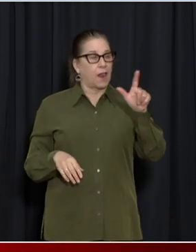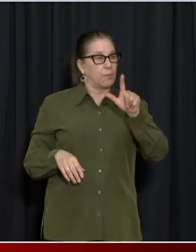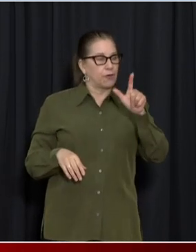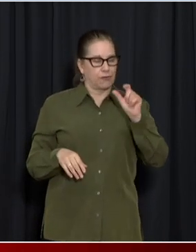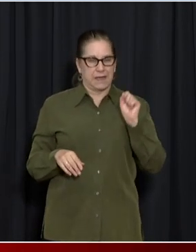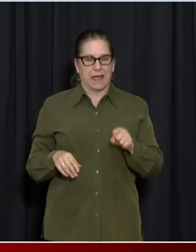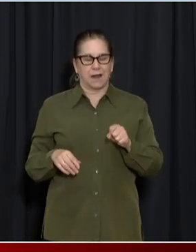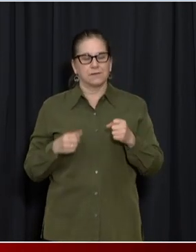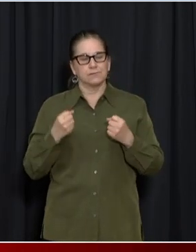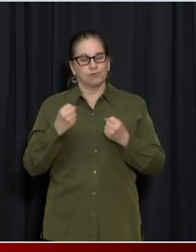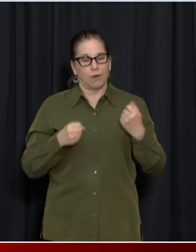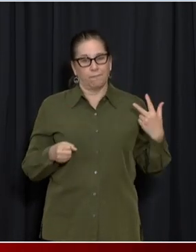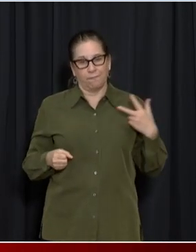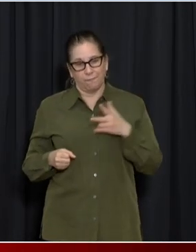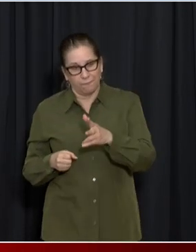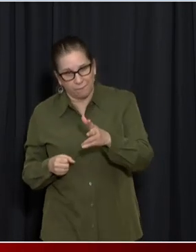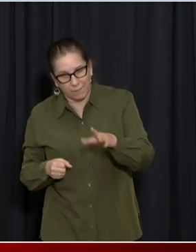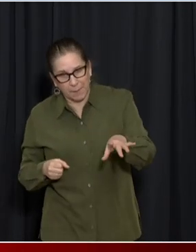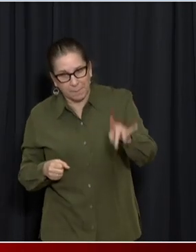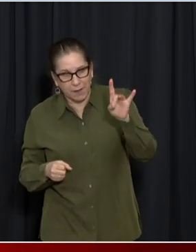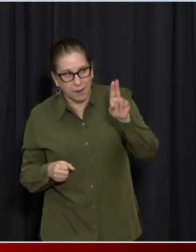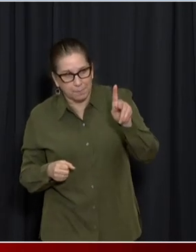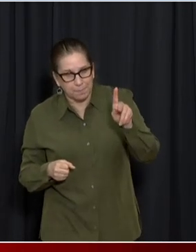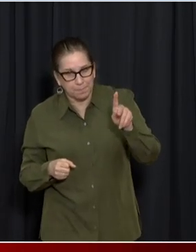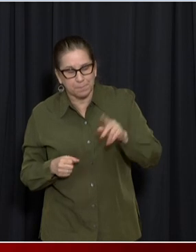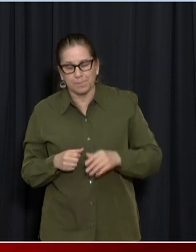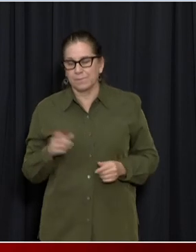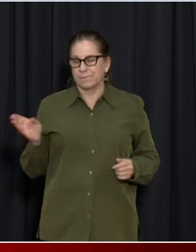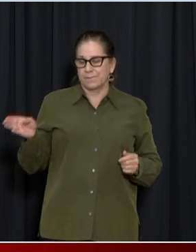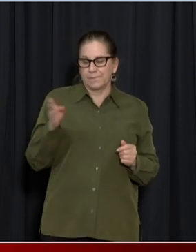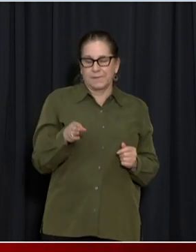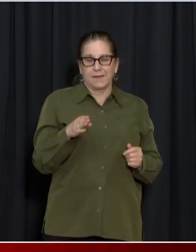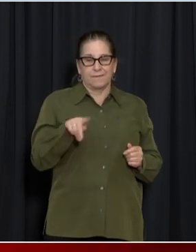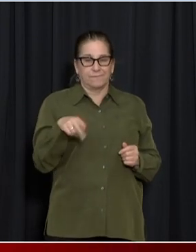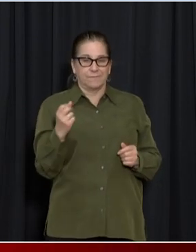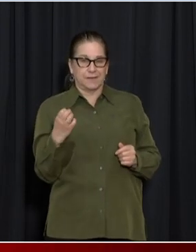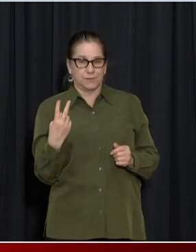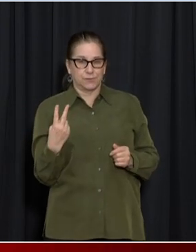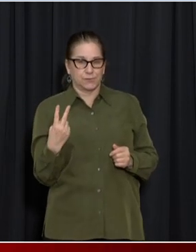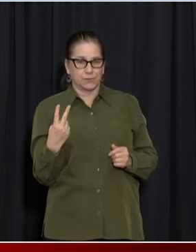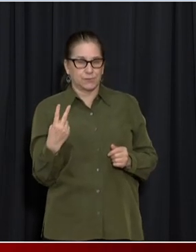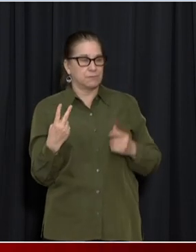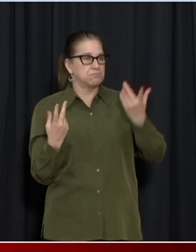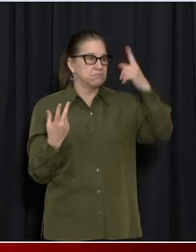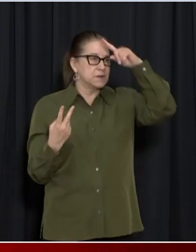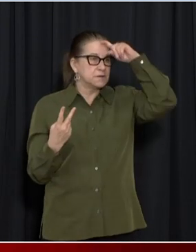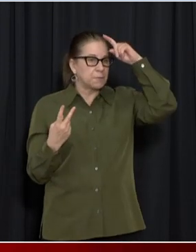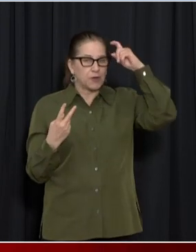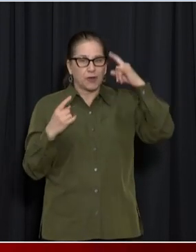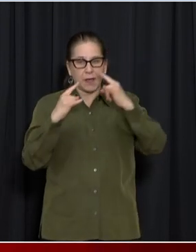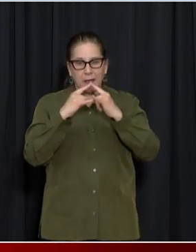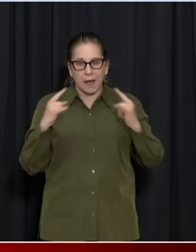summer camp and museums, are recommended to begin functioning with strict capacity restrictions, which could be relaxed slightly in Stage 3.